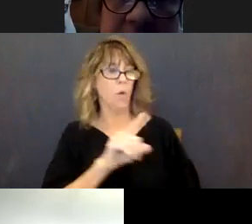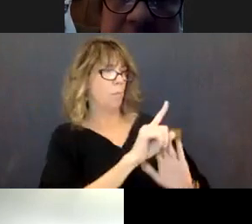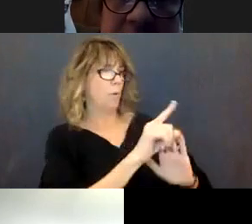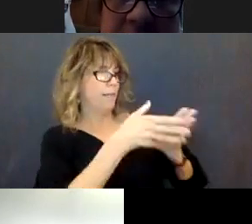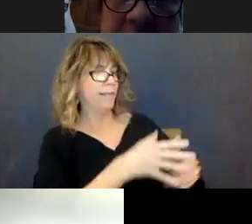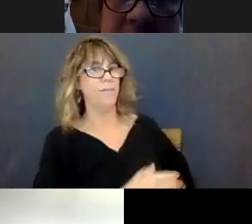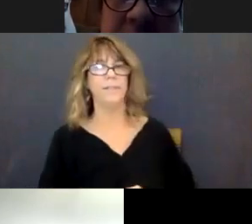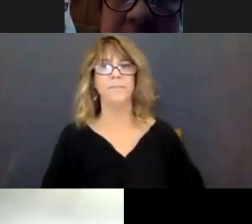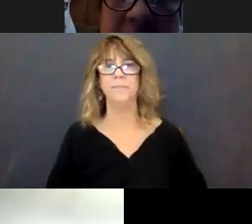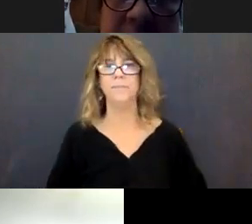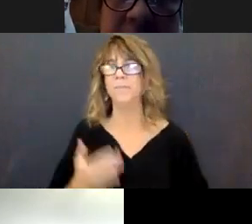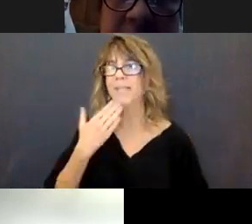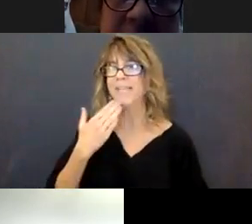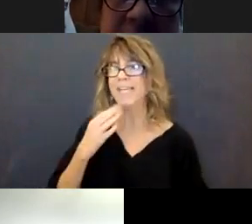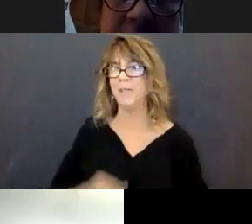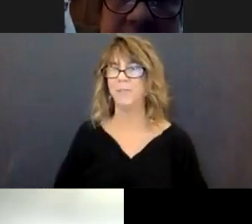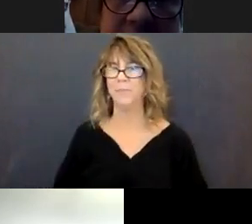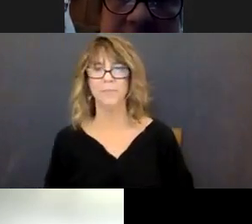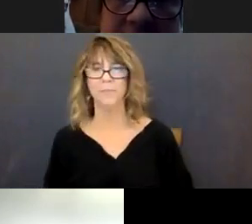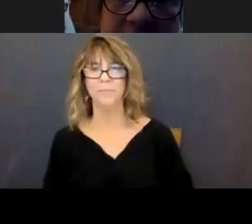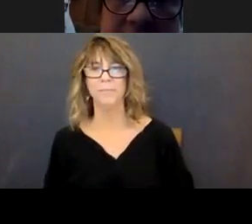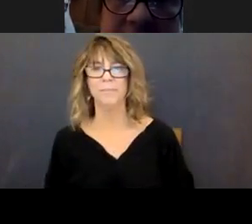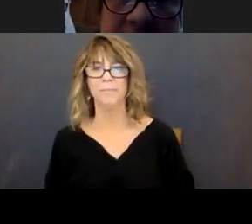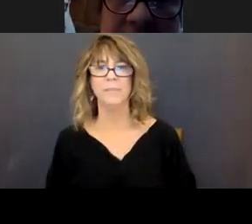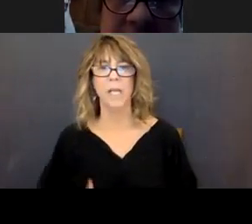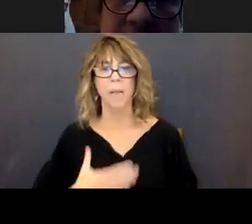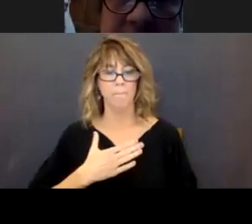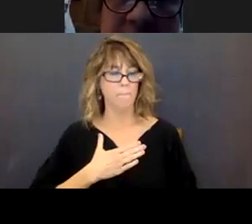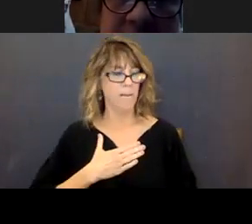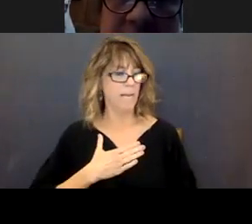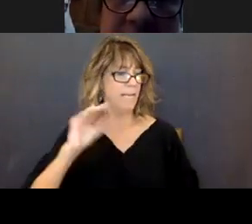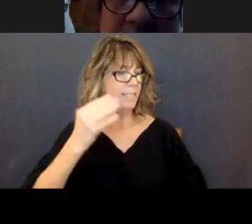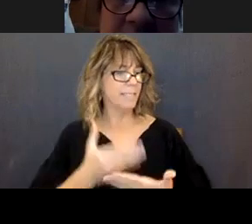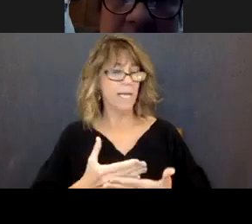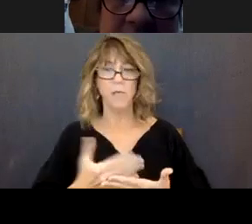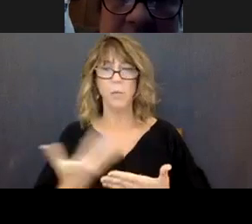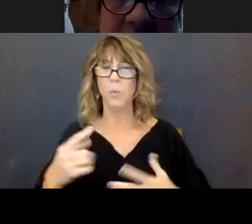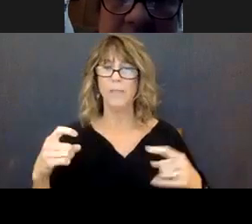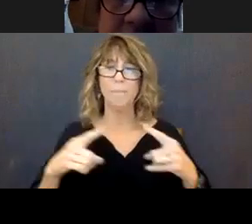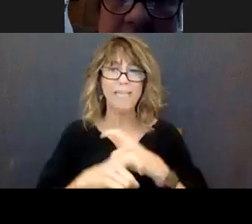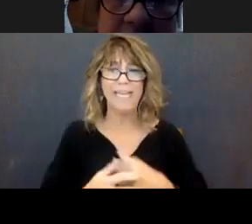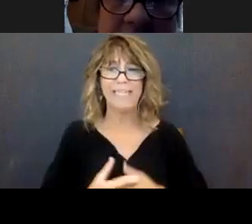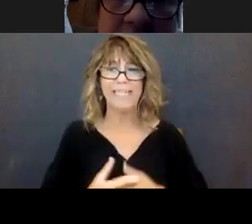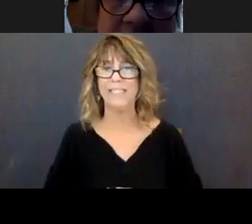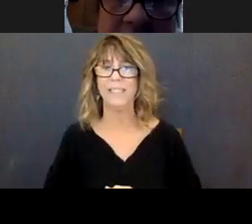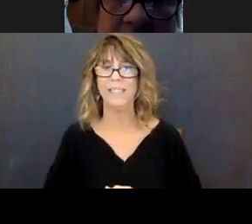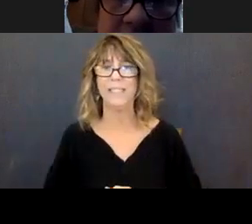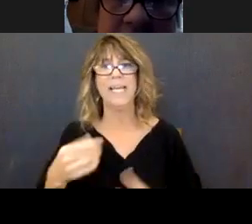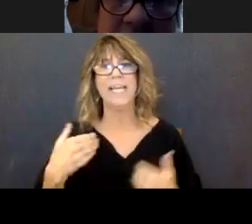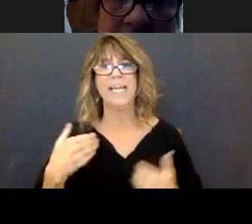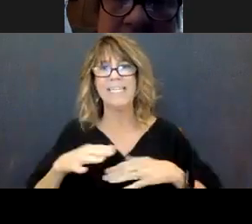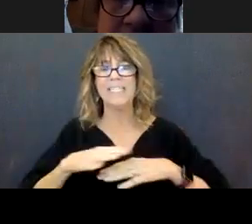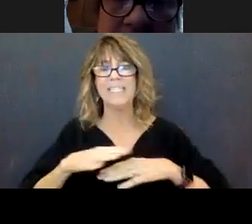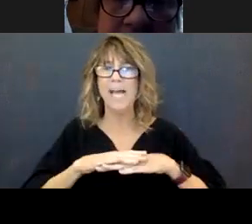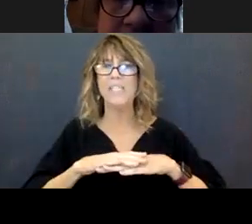minute. Thank you, Stephen. My son is complex. He has mild intellectual